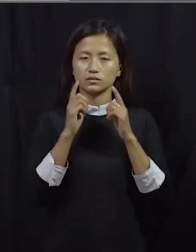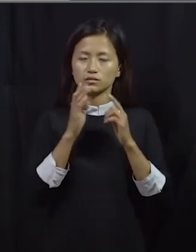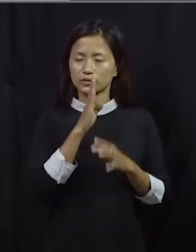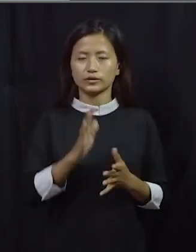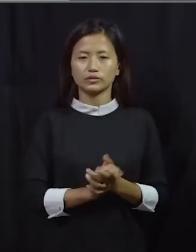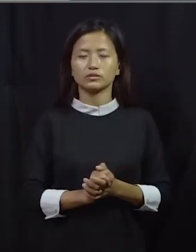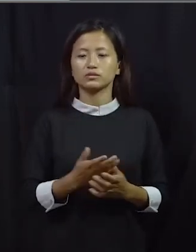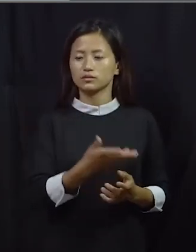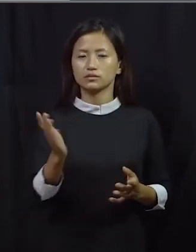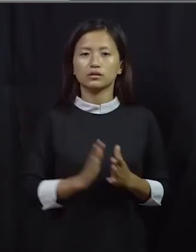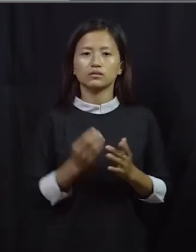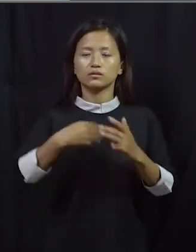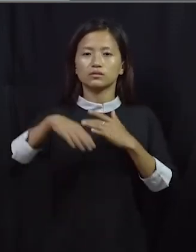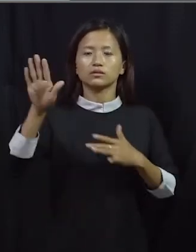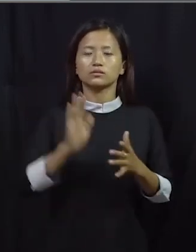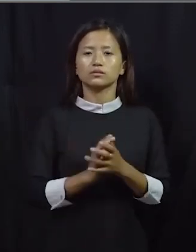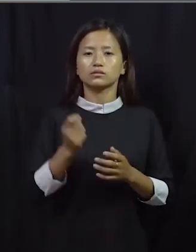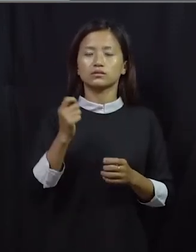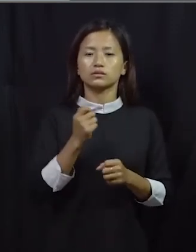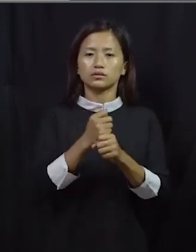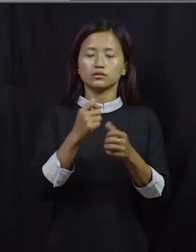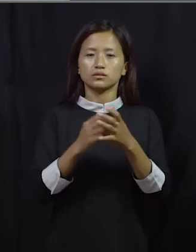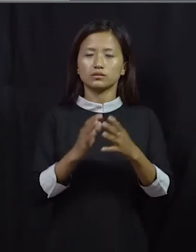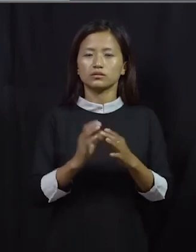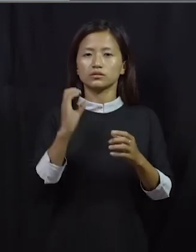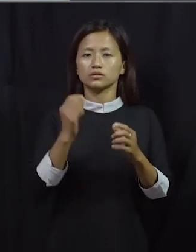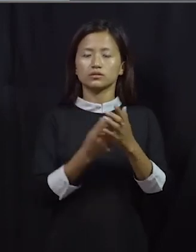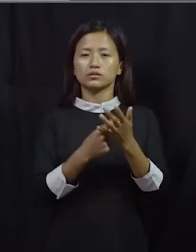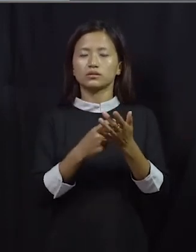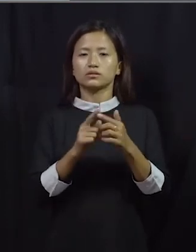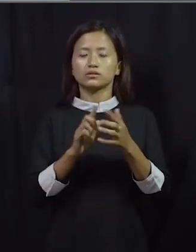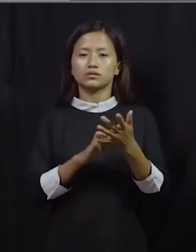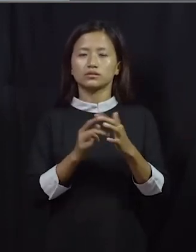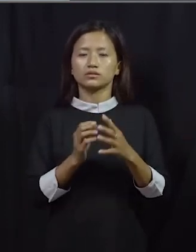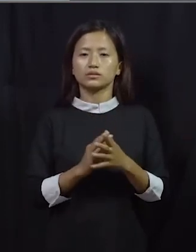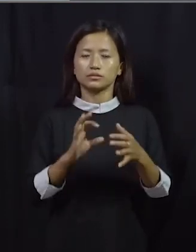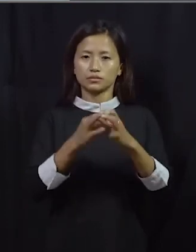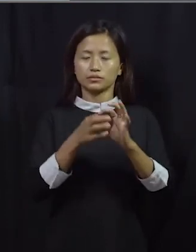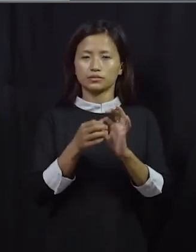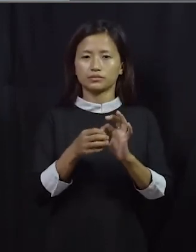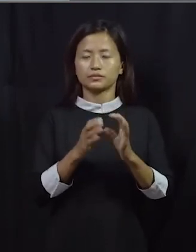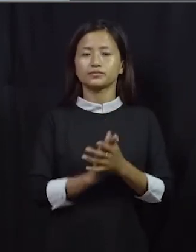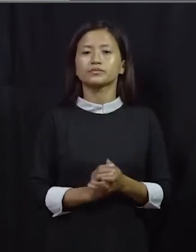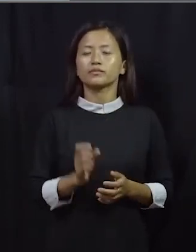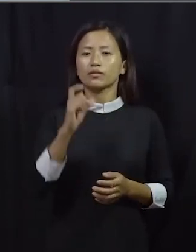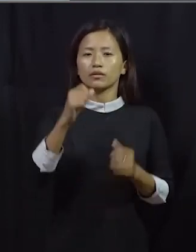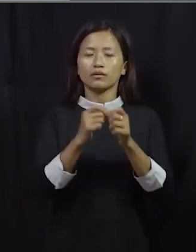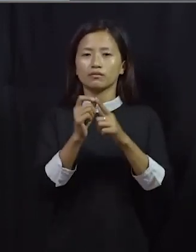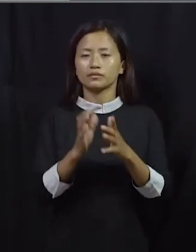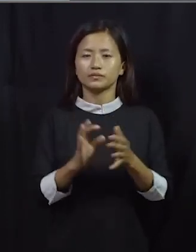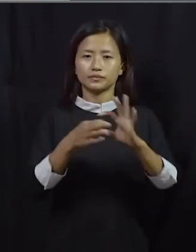because this will go to the guardian accounts of the partner and not under the capital accounts of a